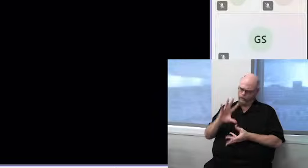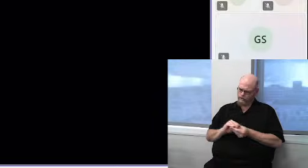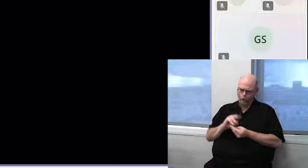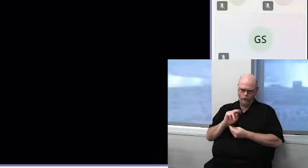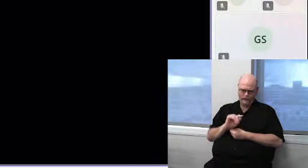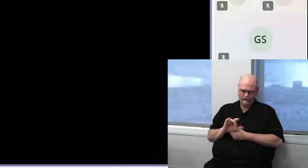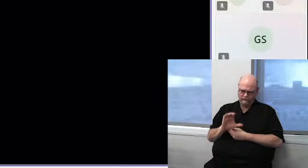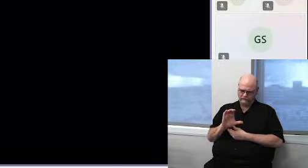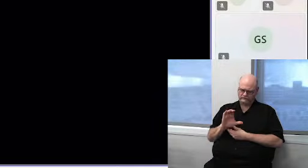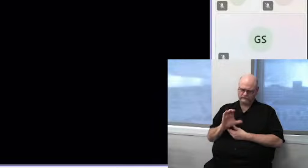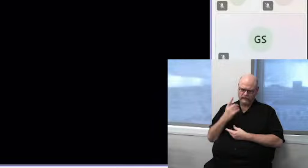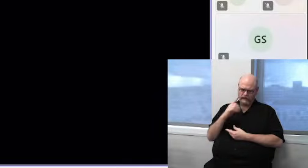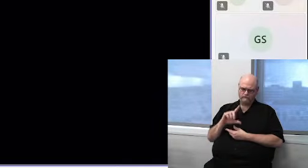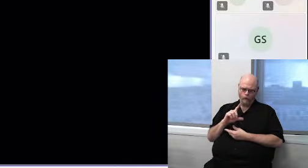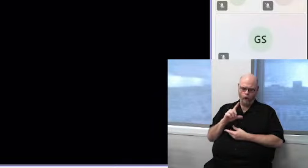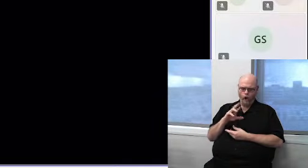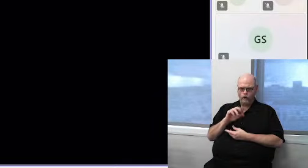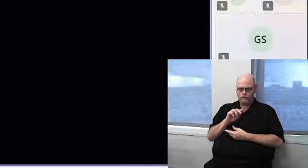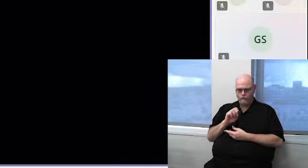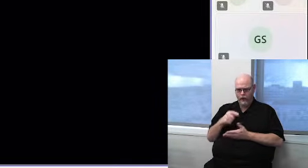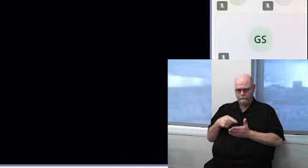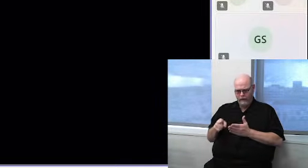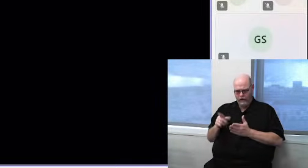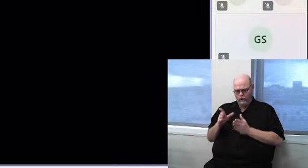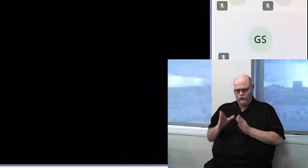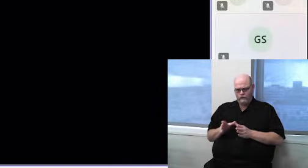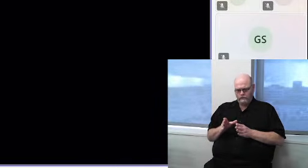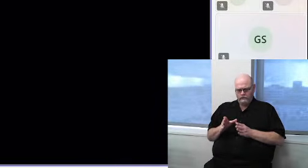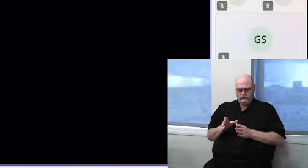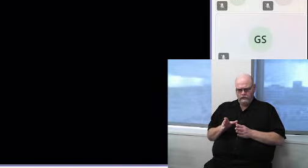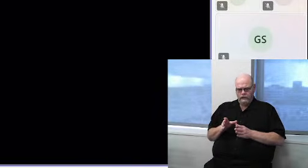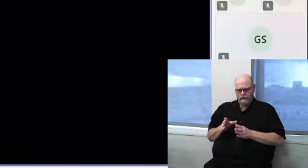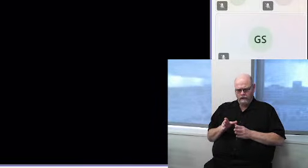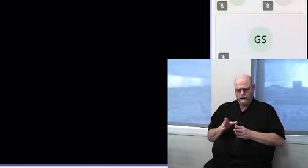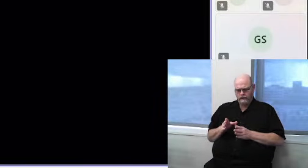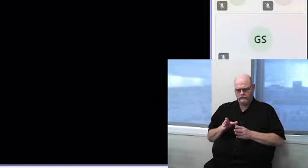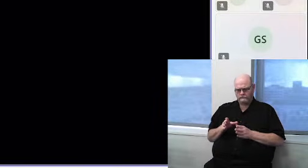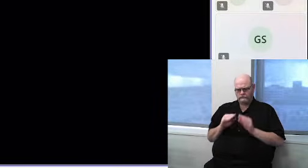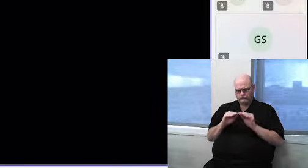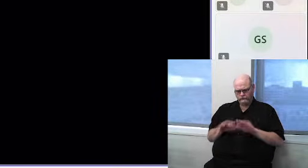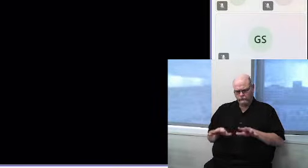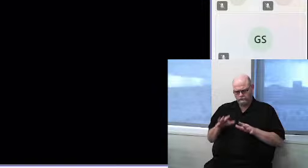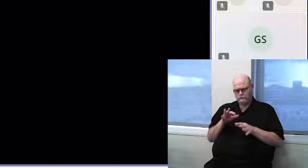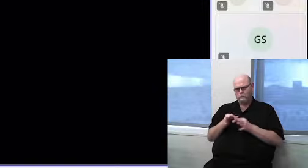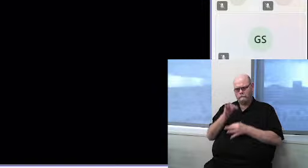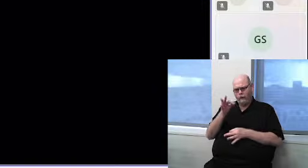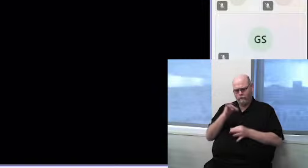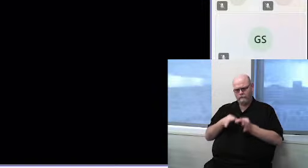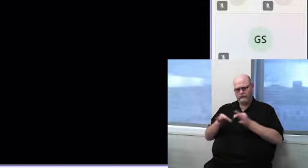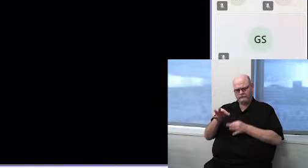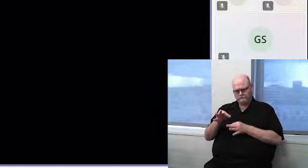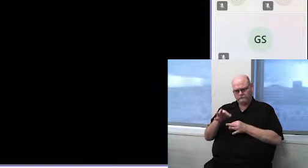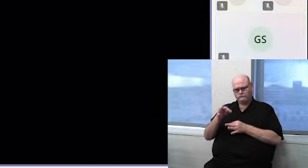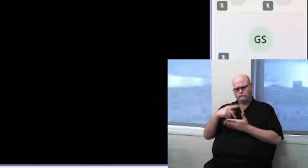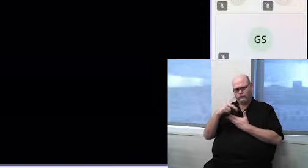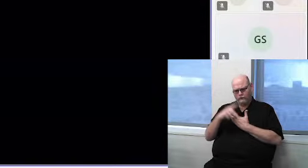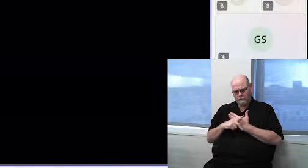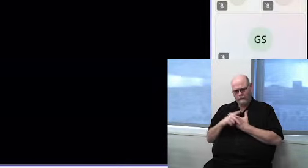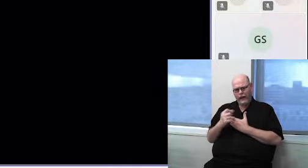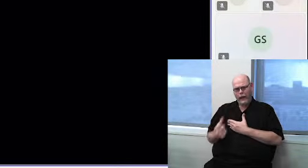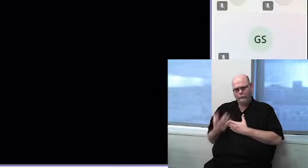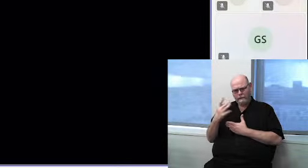out of the total NFC or ratepayer funded portion of the distribution pole replacements